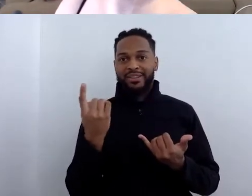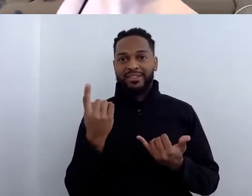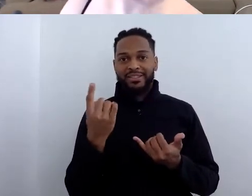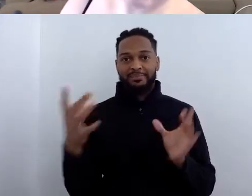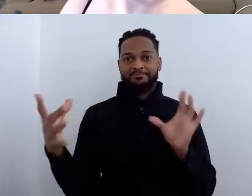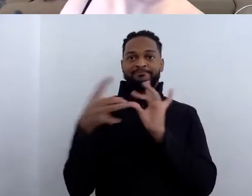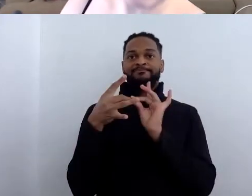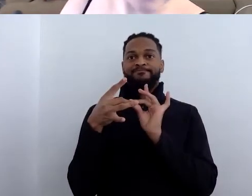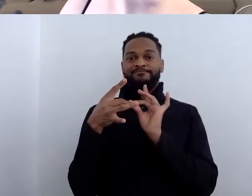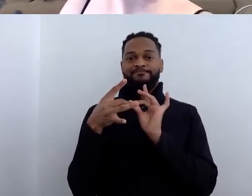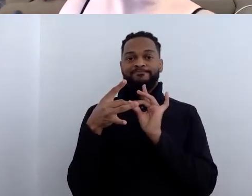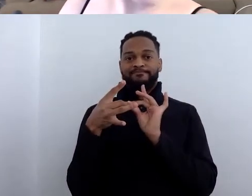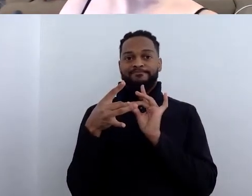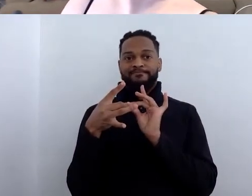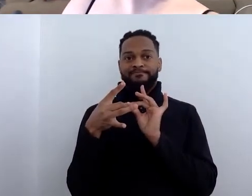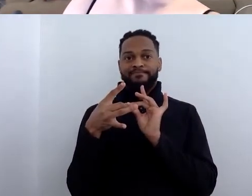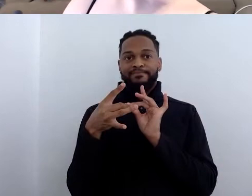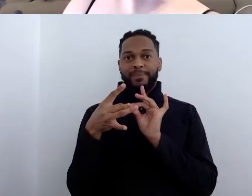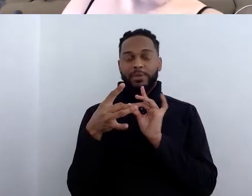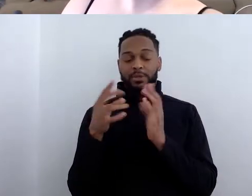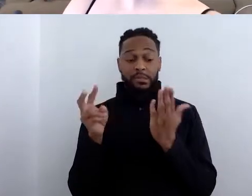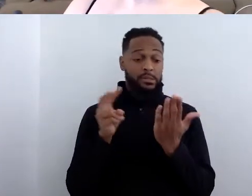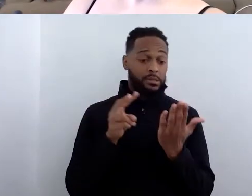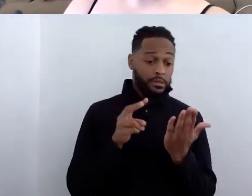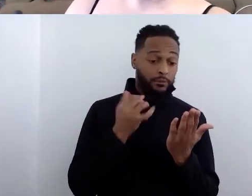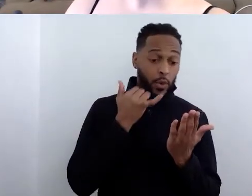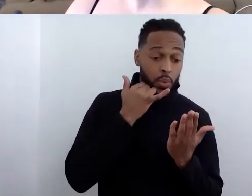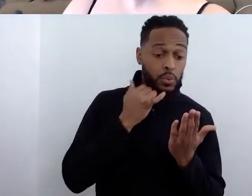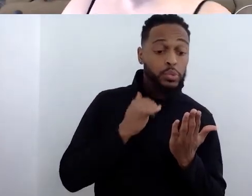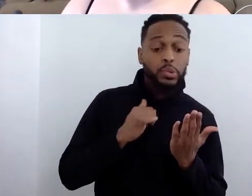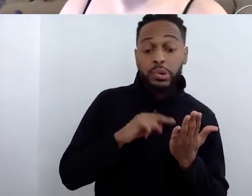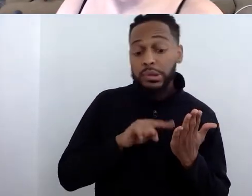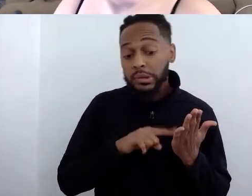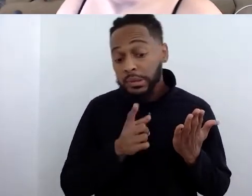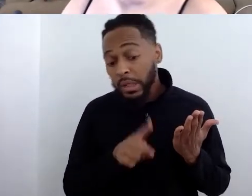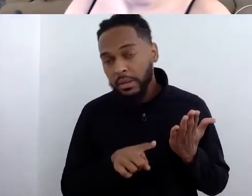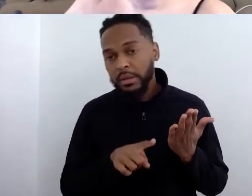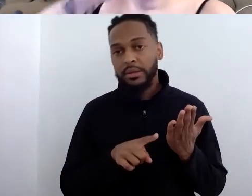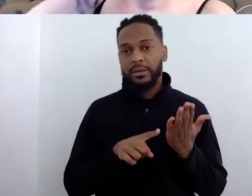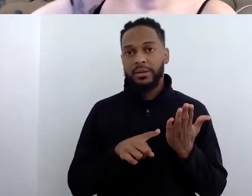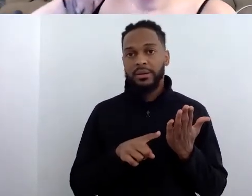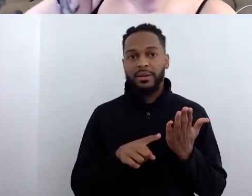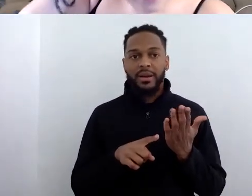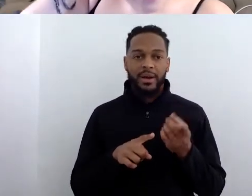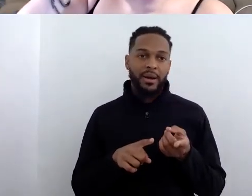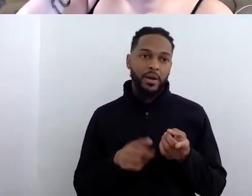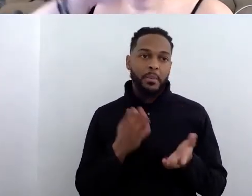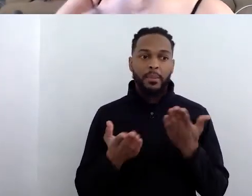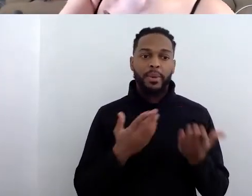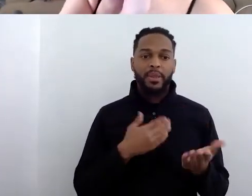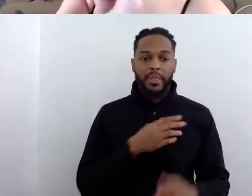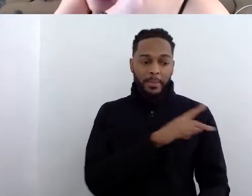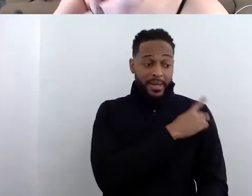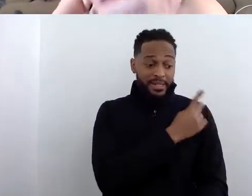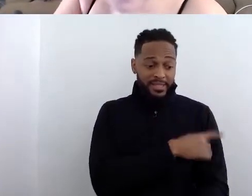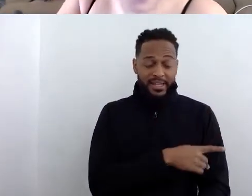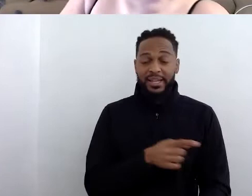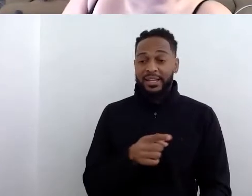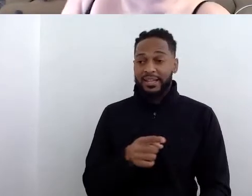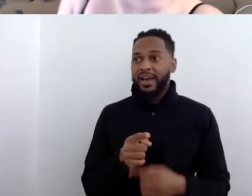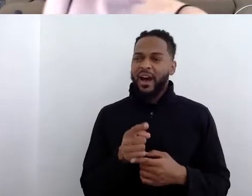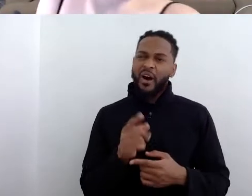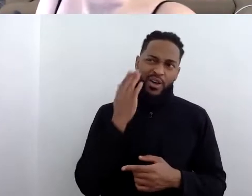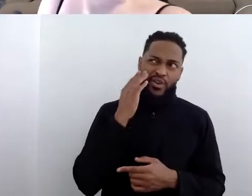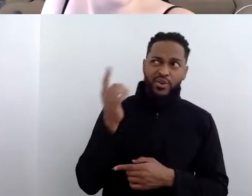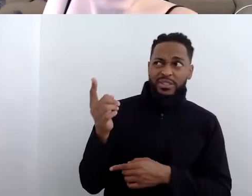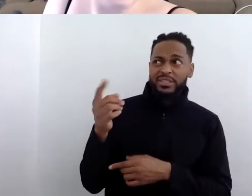You're always inclined to peek over and like. Yeah, well, people say, I know he's on vacation, I'll just send him this email, he'll read it when he gets back. You know, it's there.